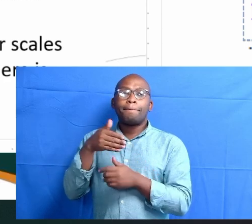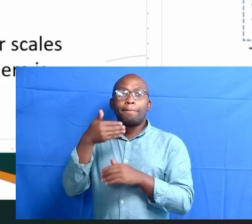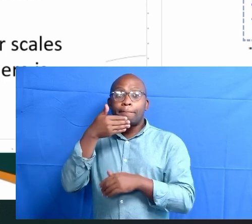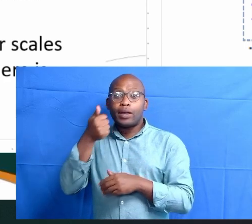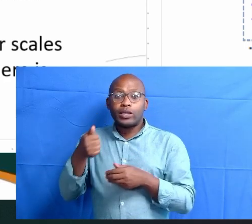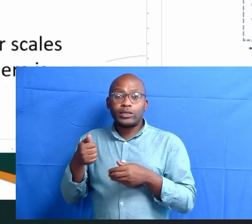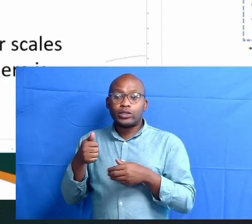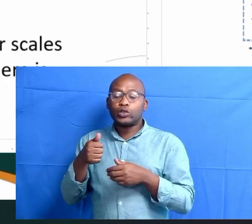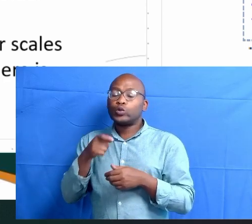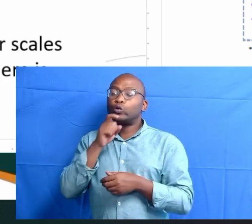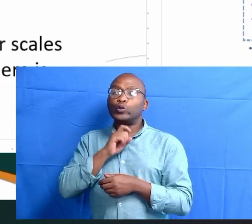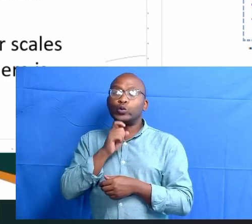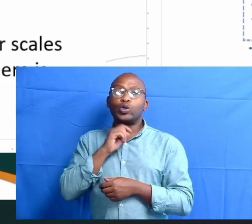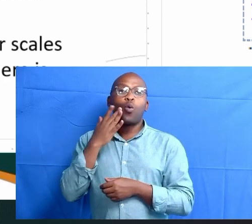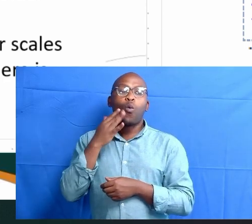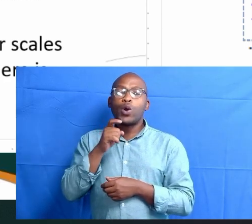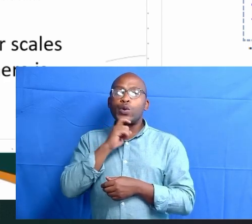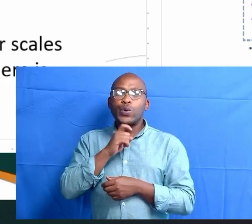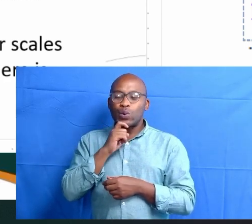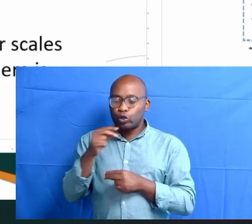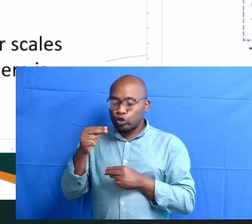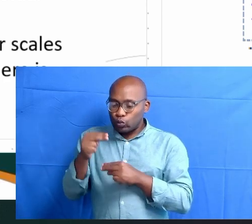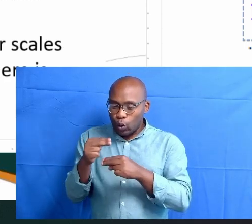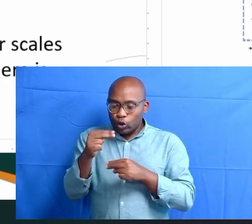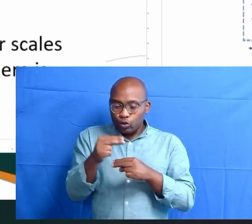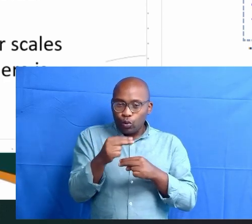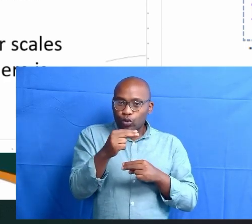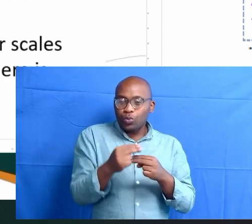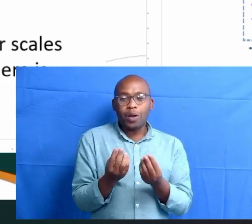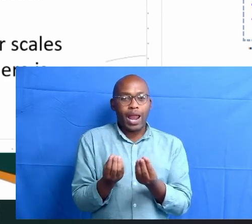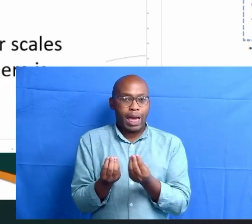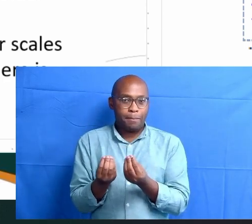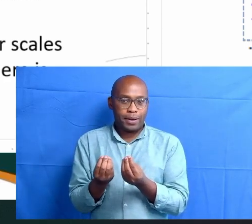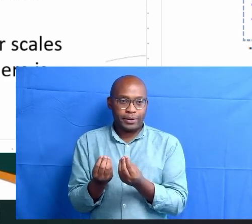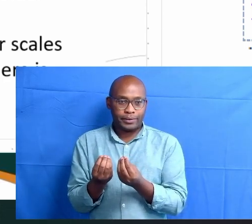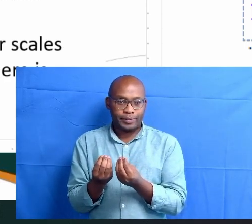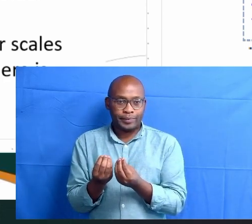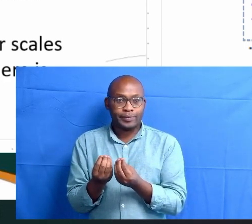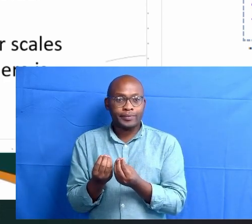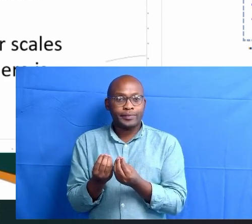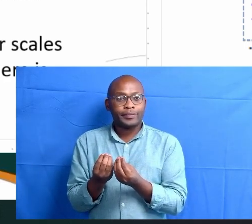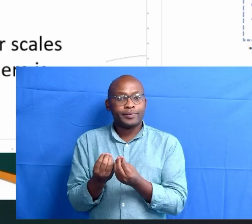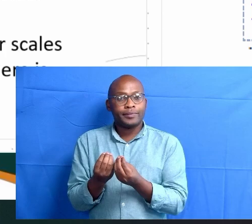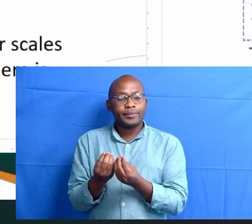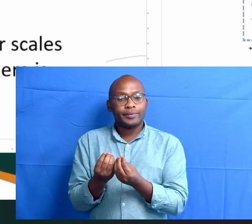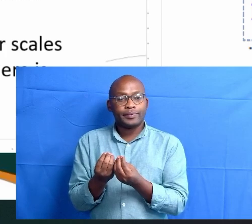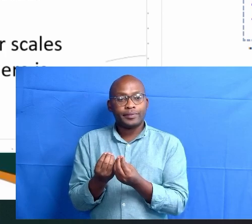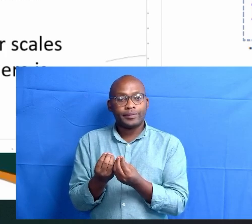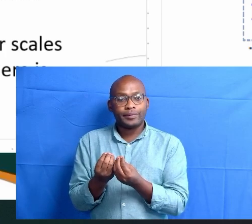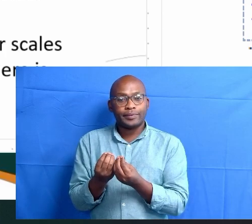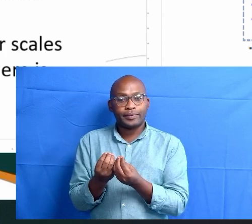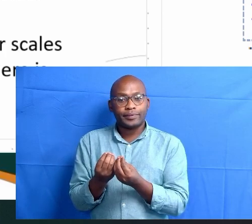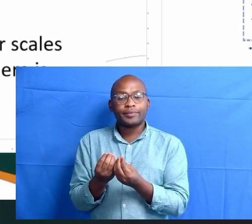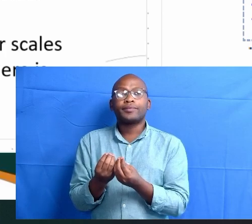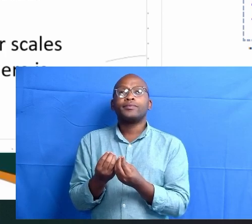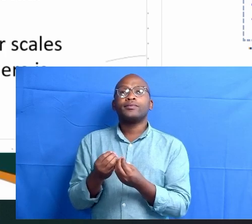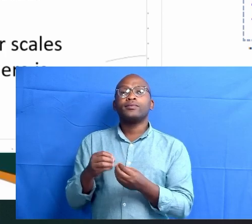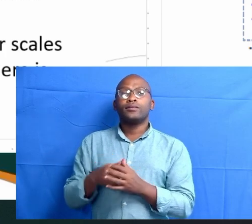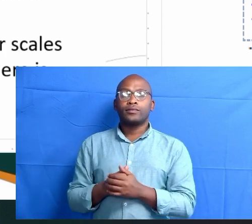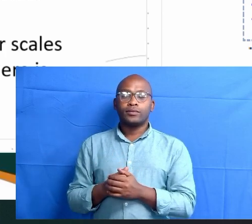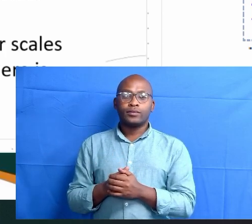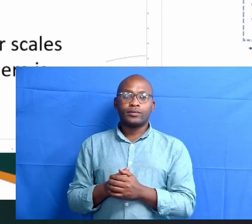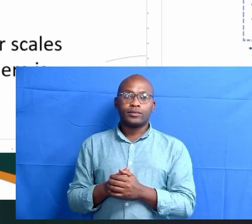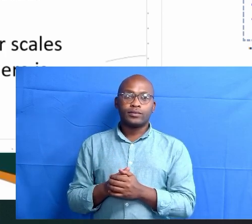small numbers or the small scales. So the number scales is also be very convenient to work